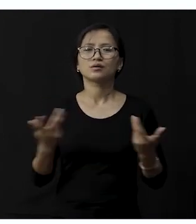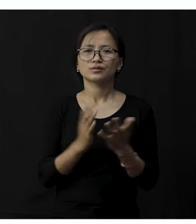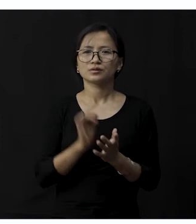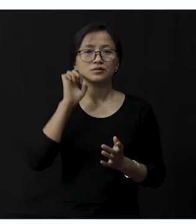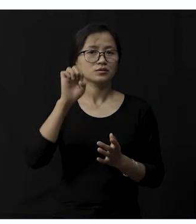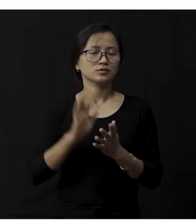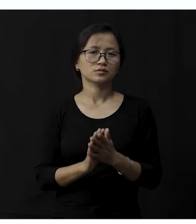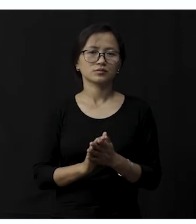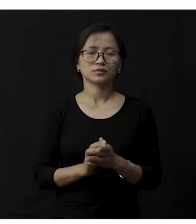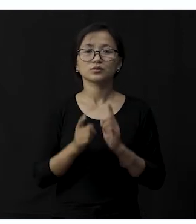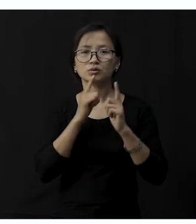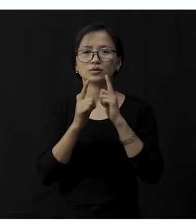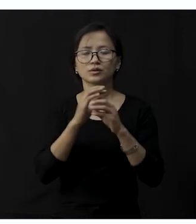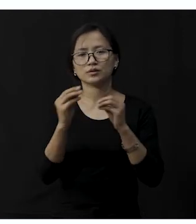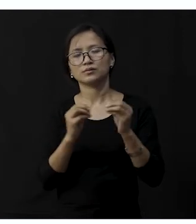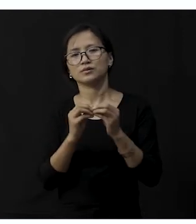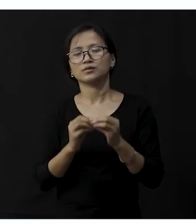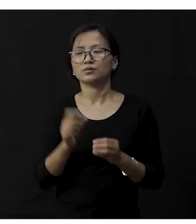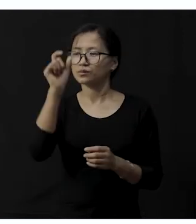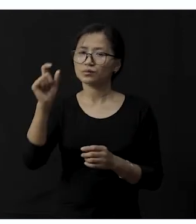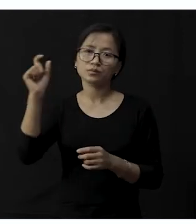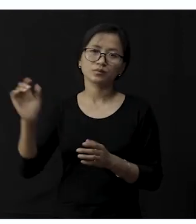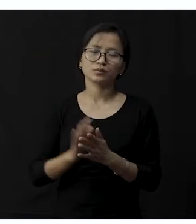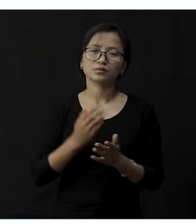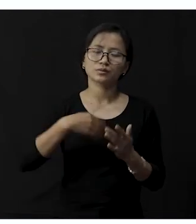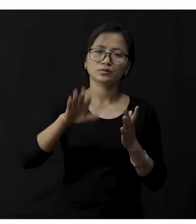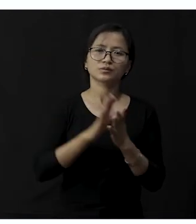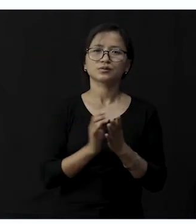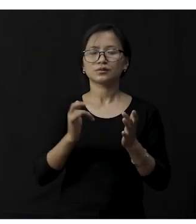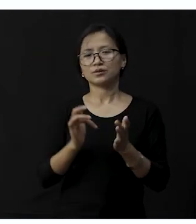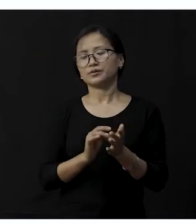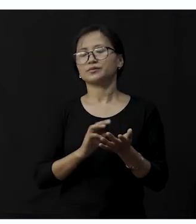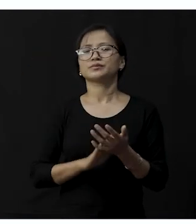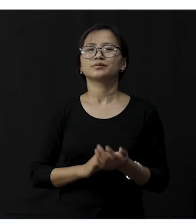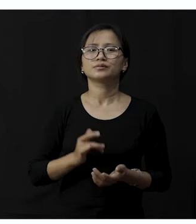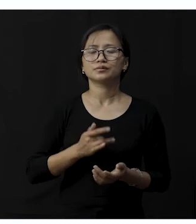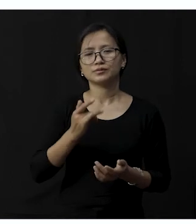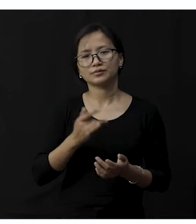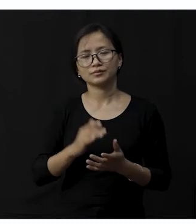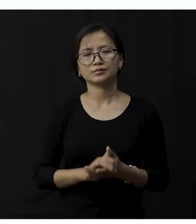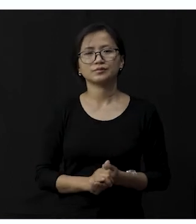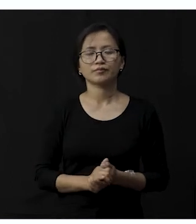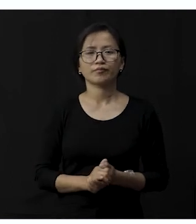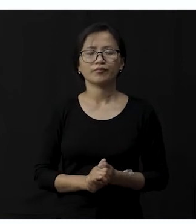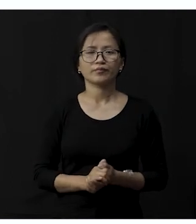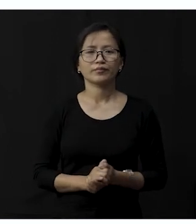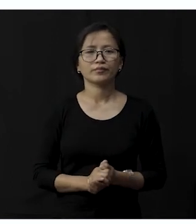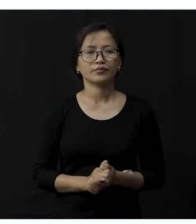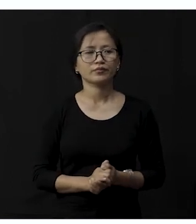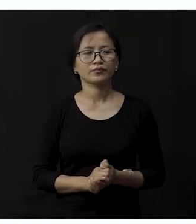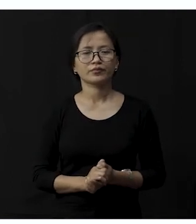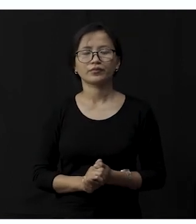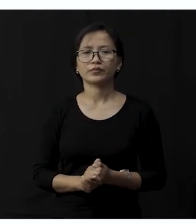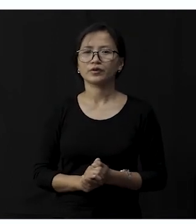And the word that describes is going to be your adjective. Let's move on. So if I were to